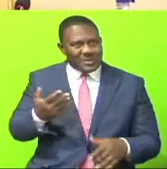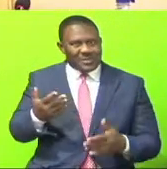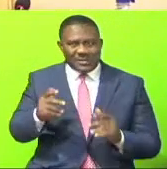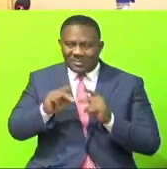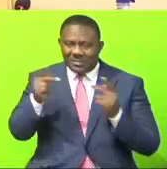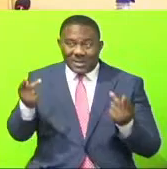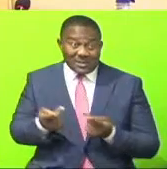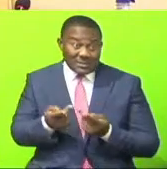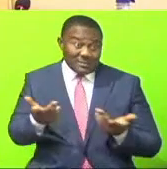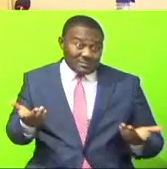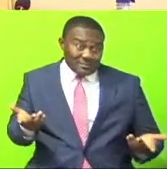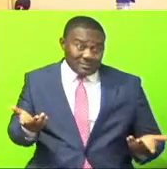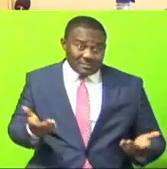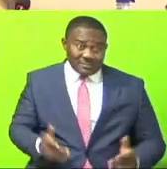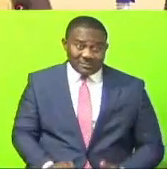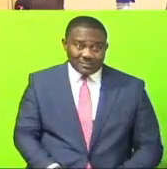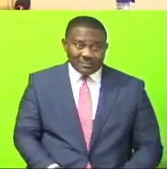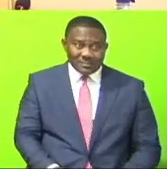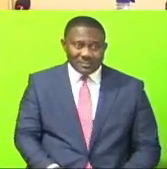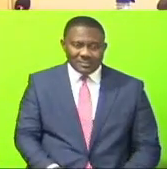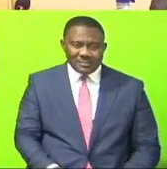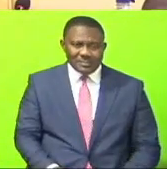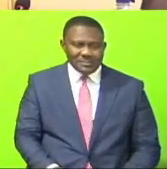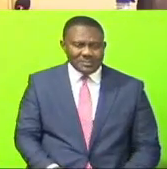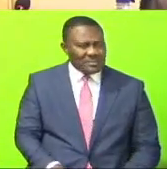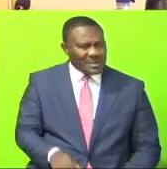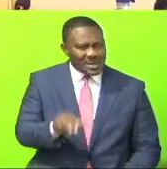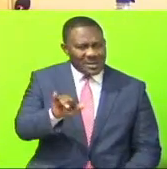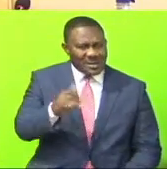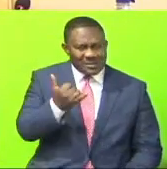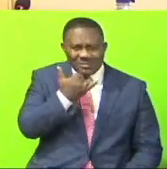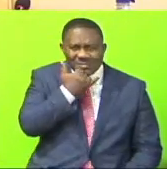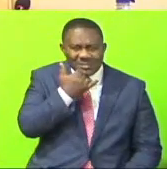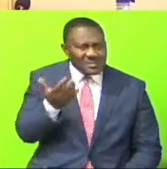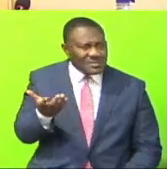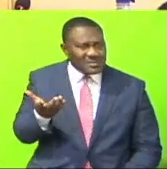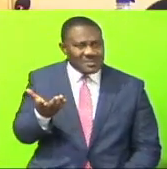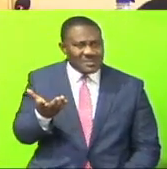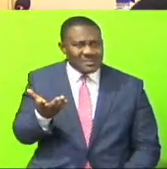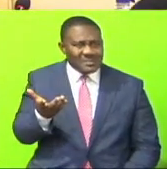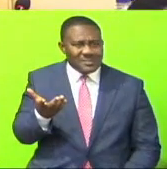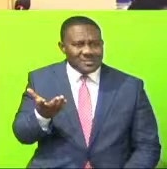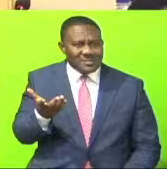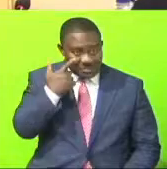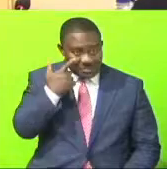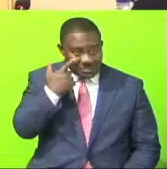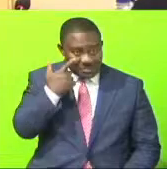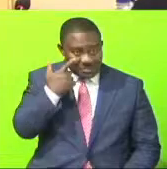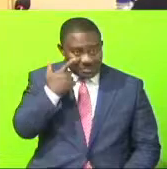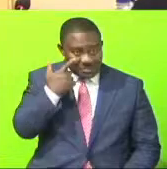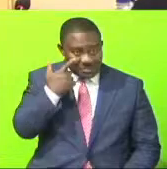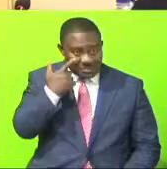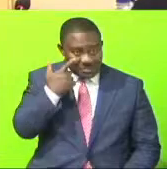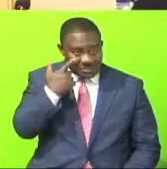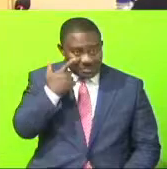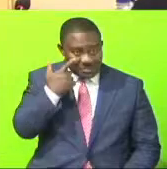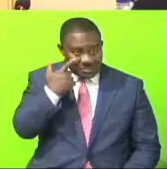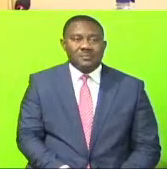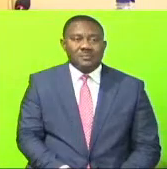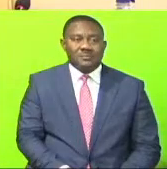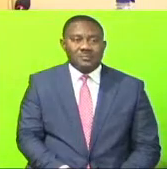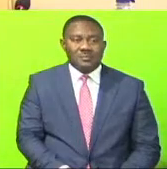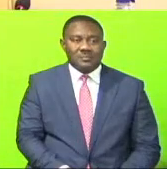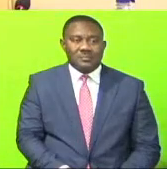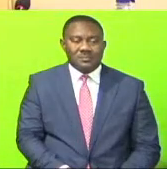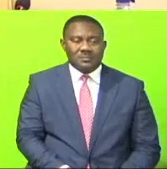Speaker, they are making that particular statement without reference to their own political party